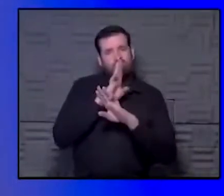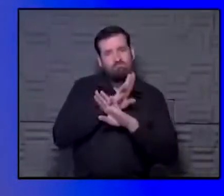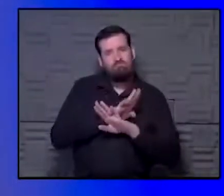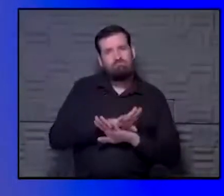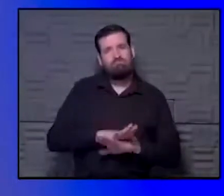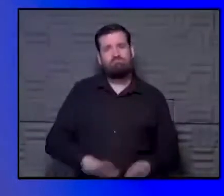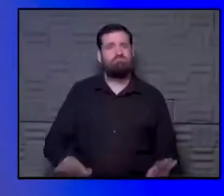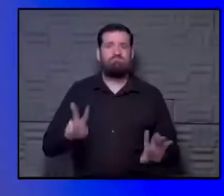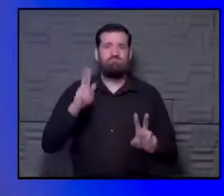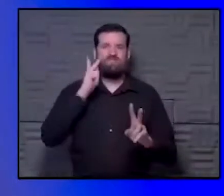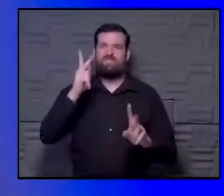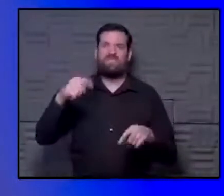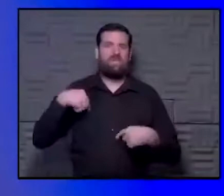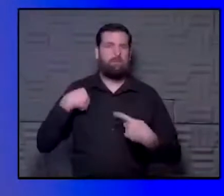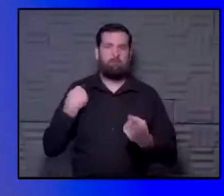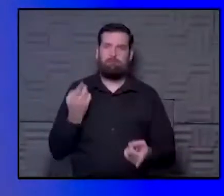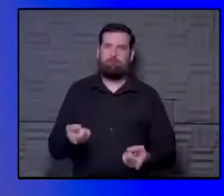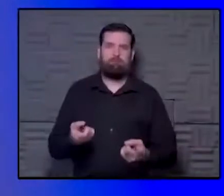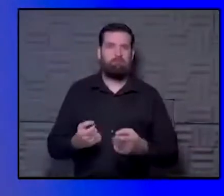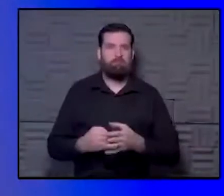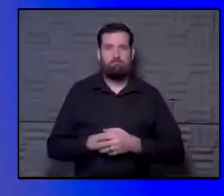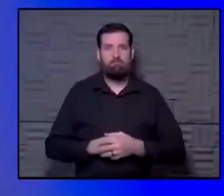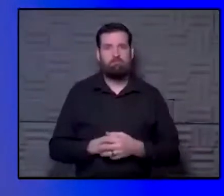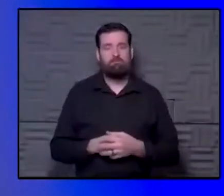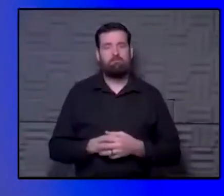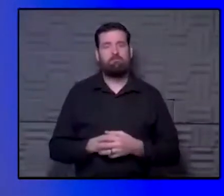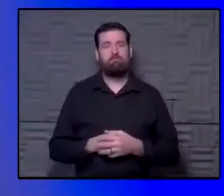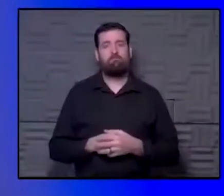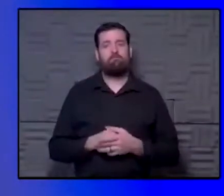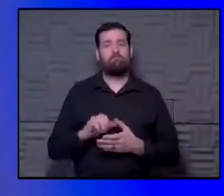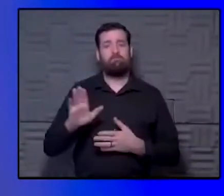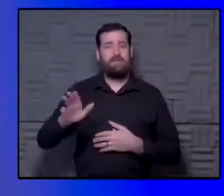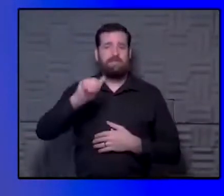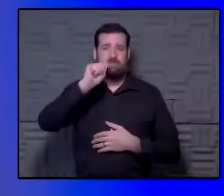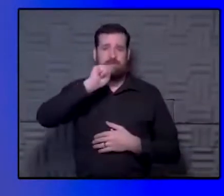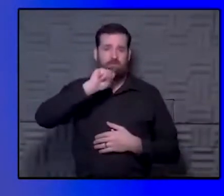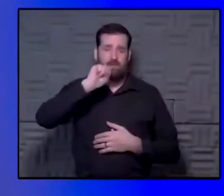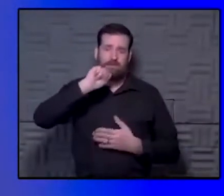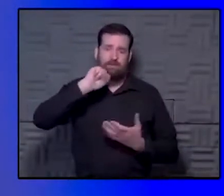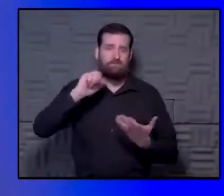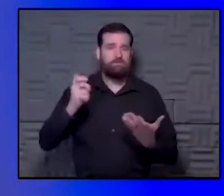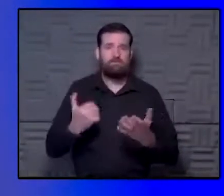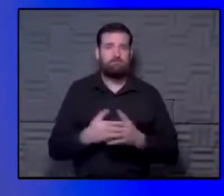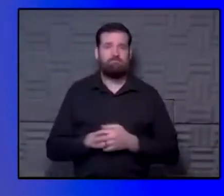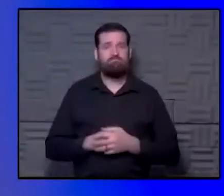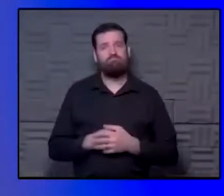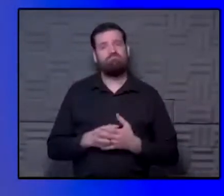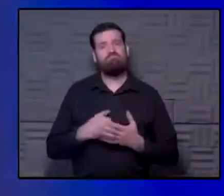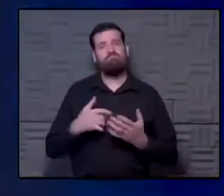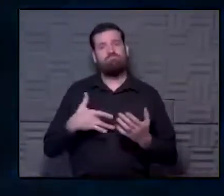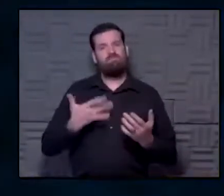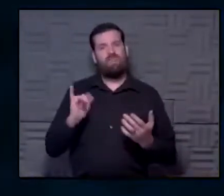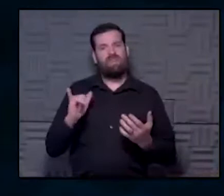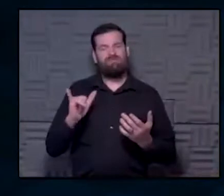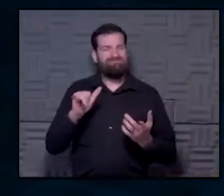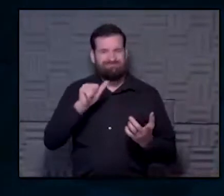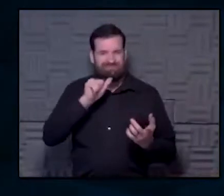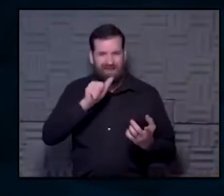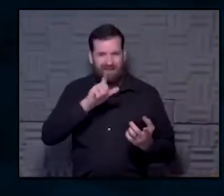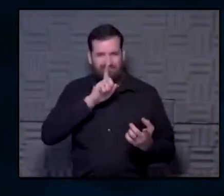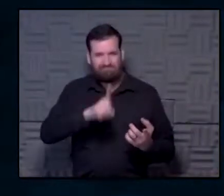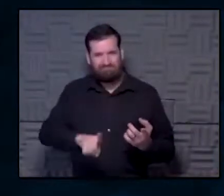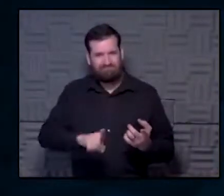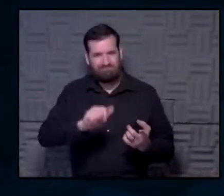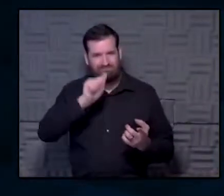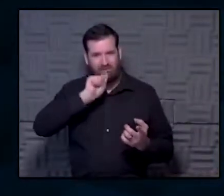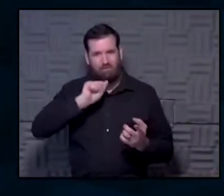him. And so his suffering wasn't, I feel like it wasn't true suffering.